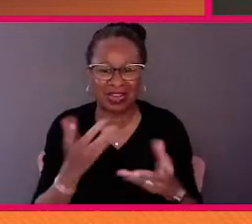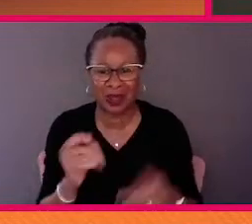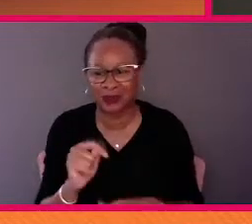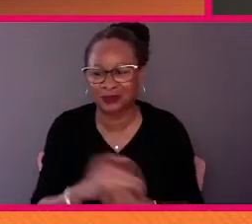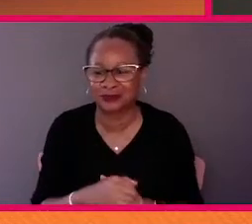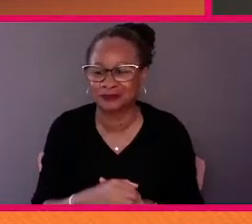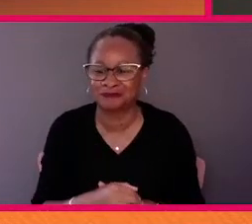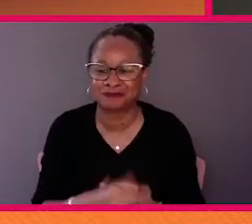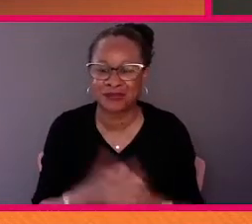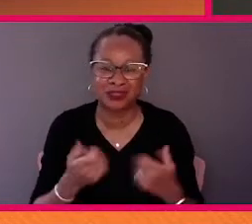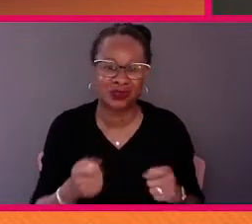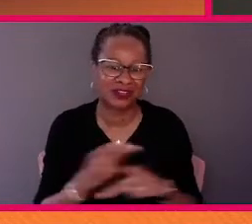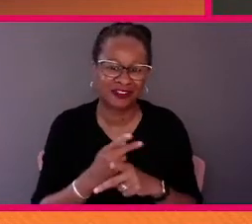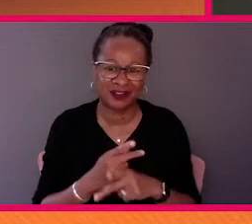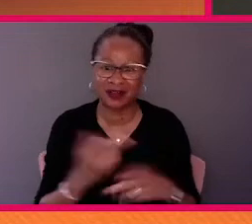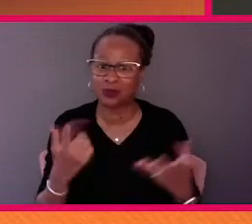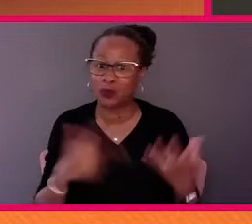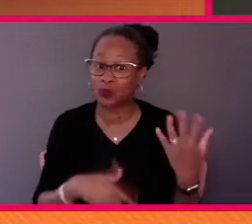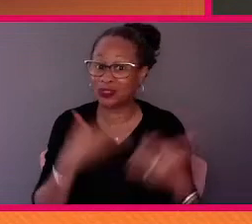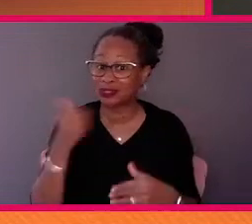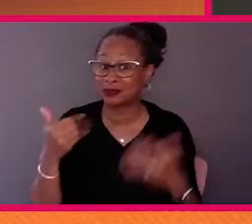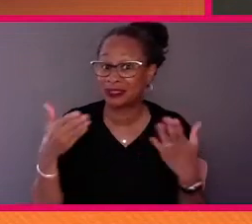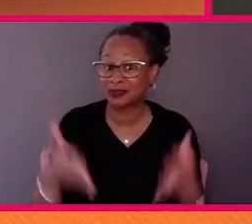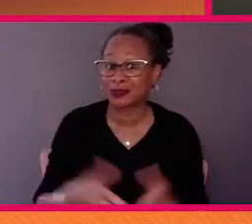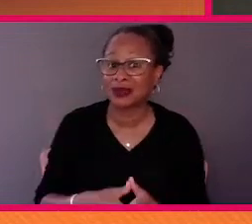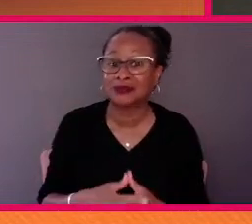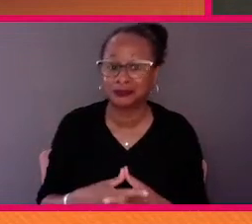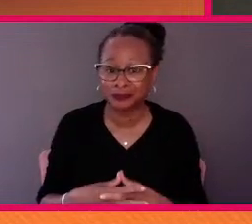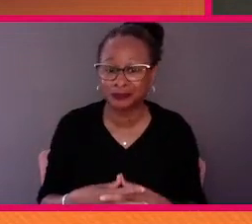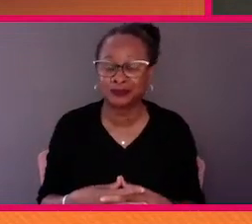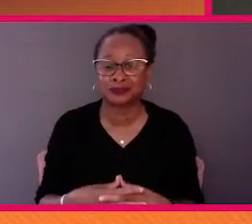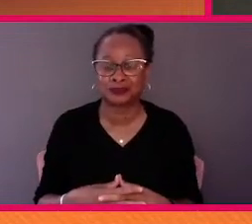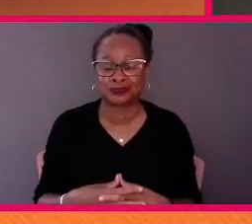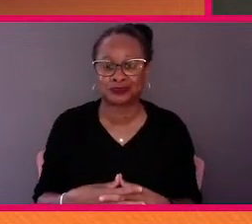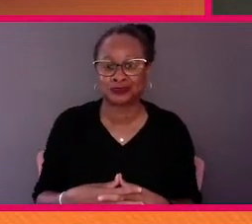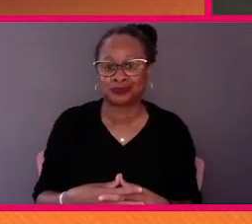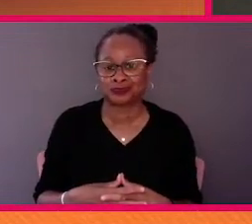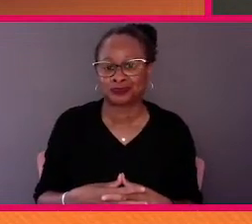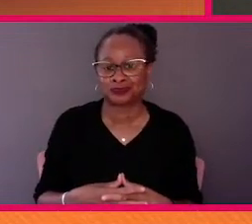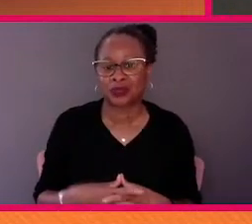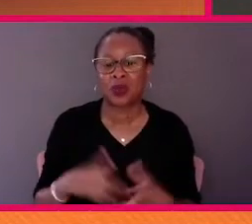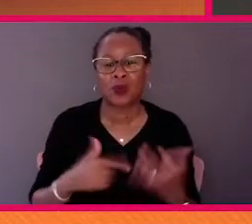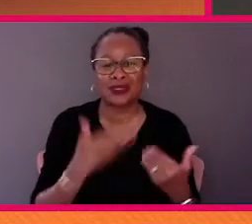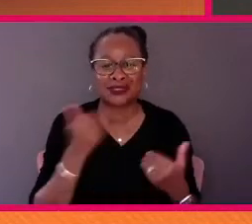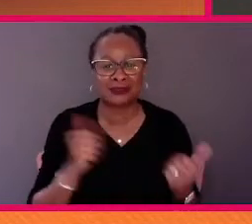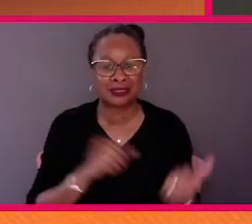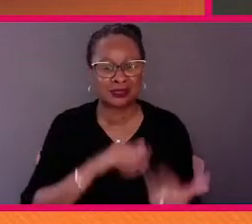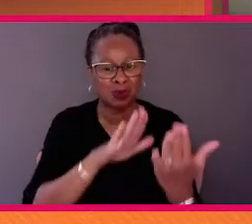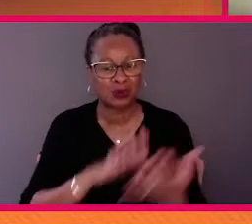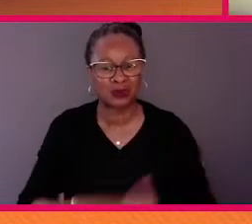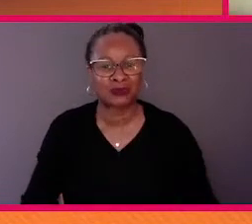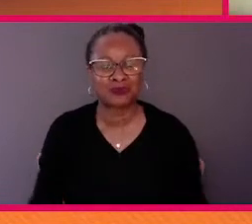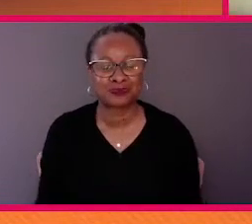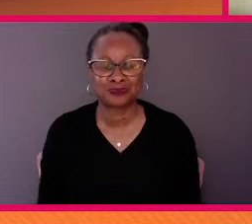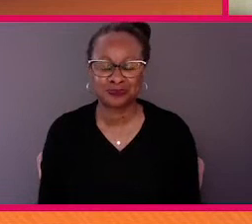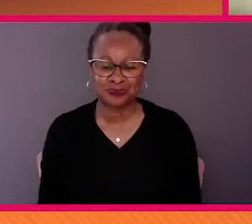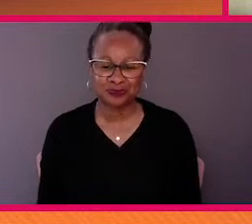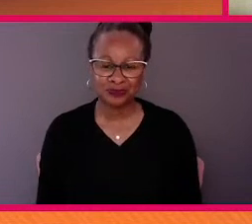figure out what's the best way or what's the best approach for that.